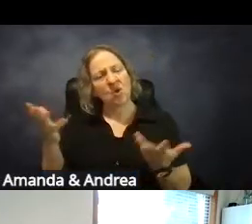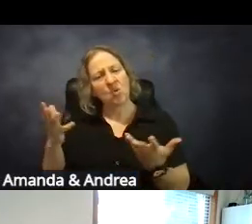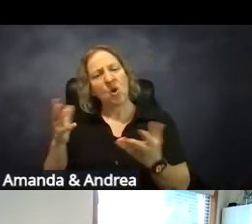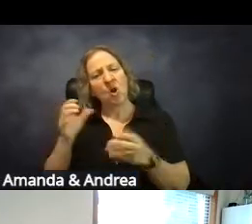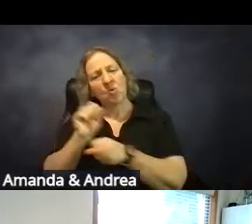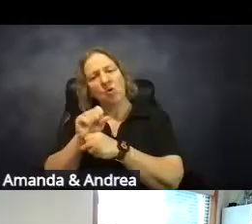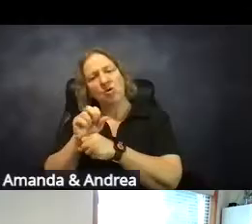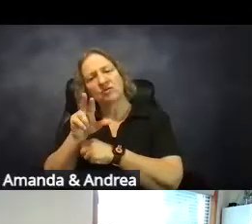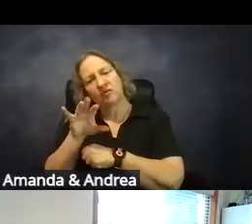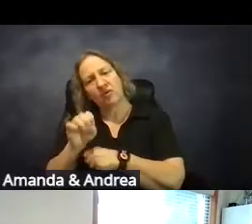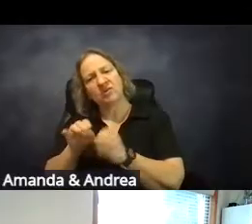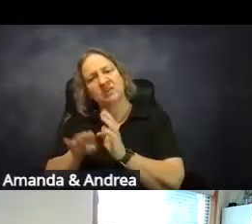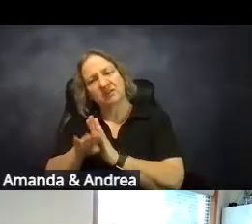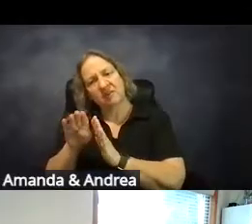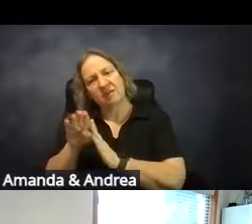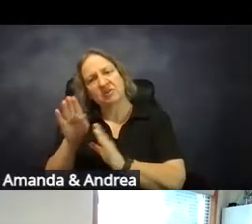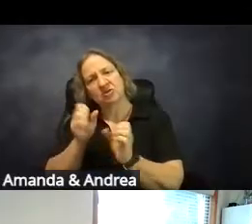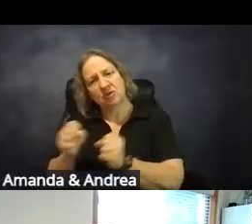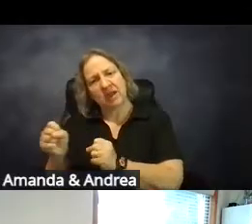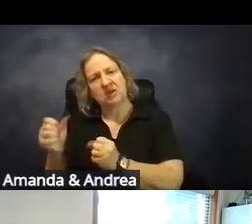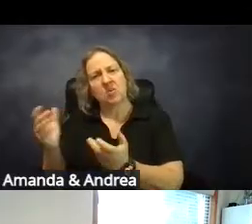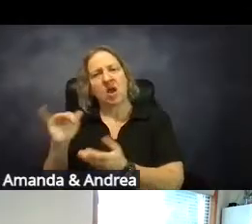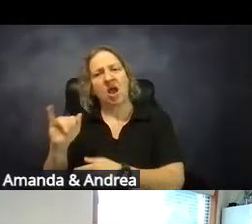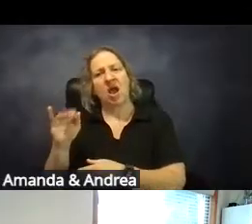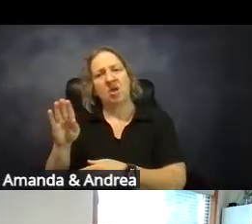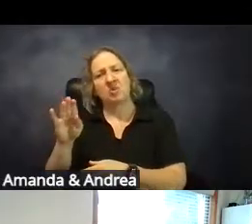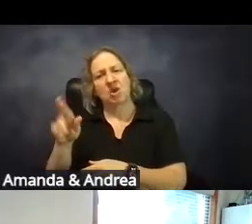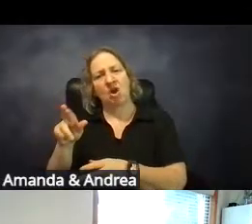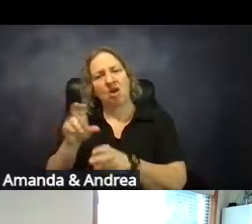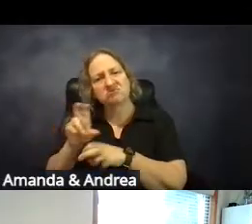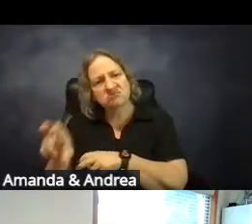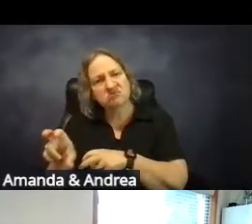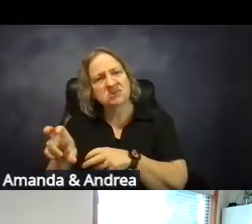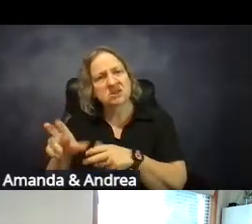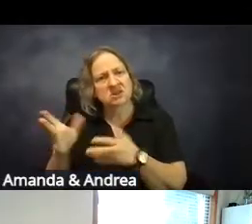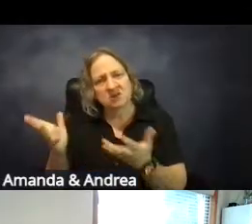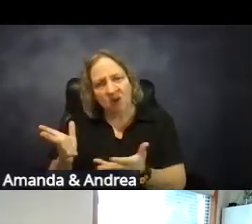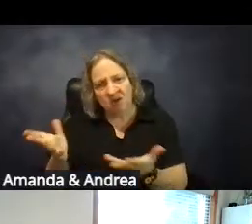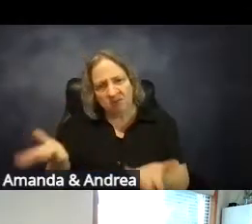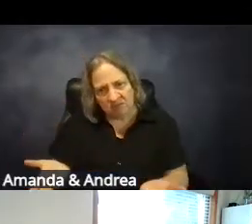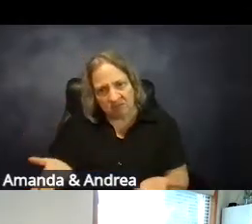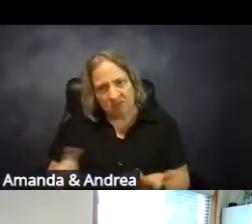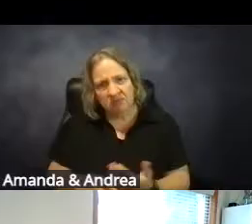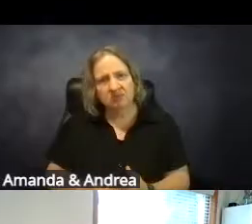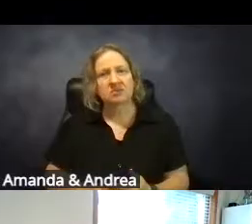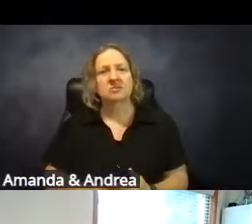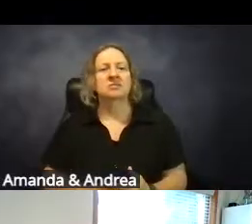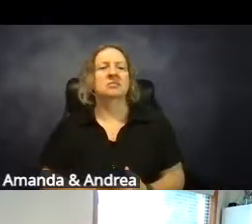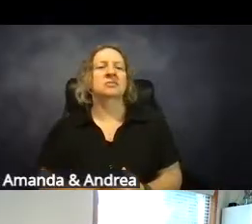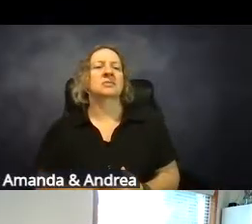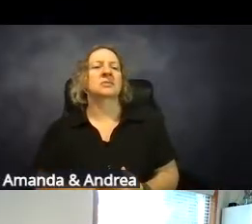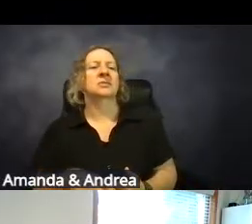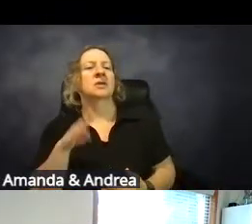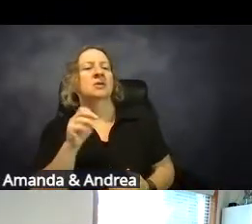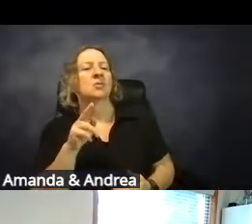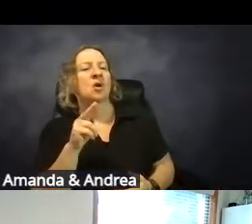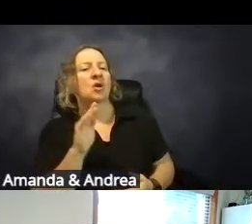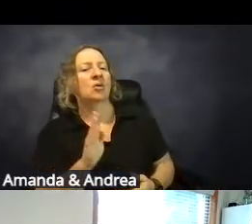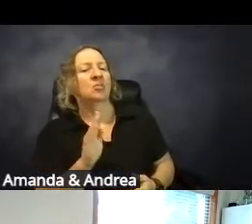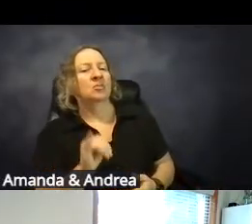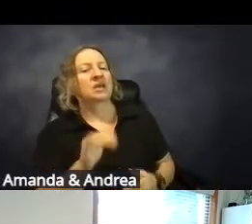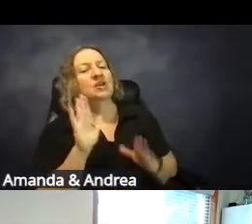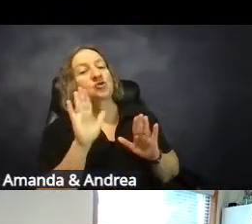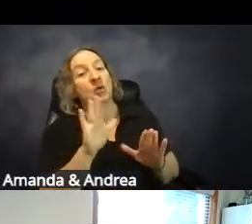development strategy and what is IBR's specific investment into that going to be? Well, that is a great question,